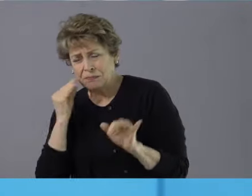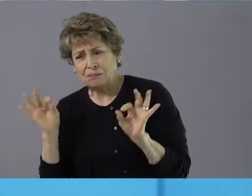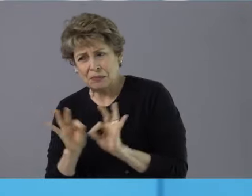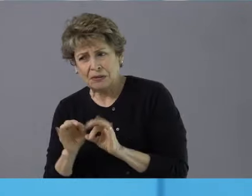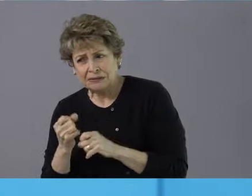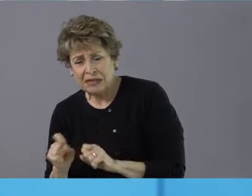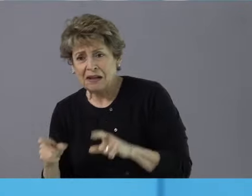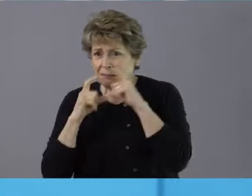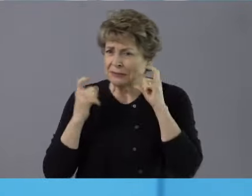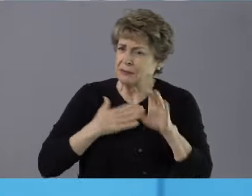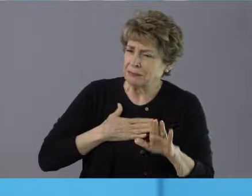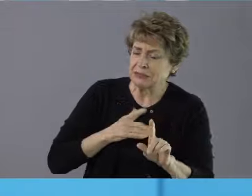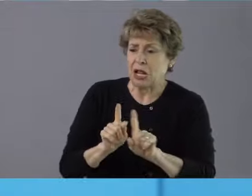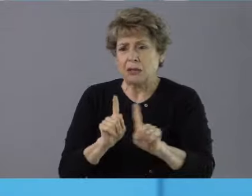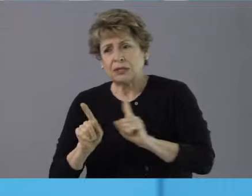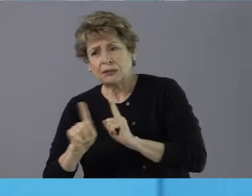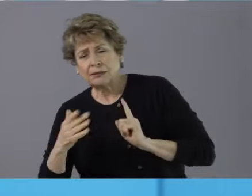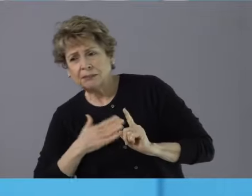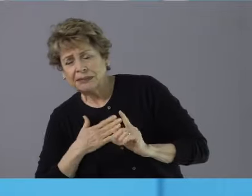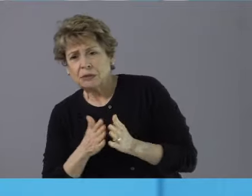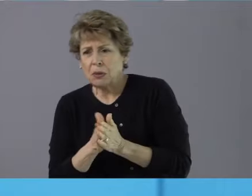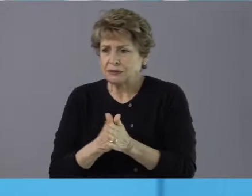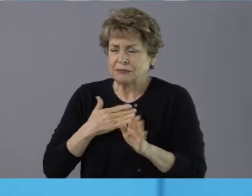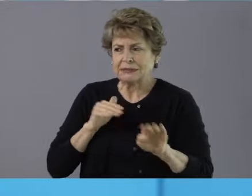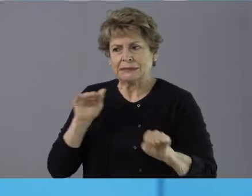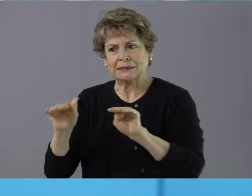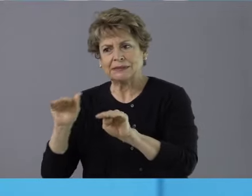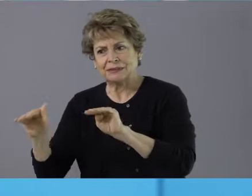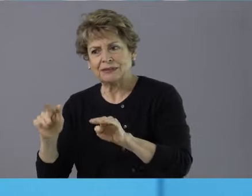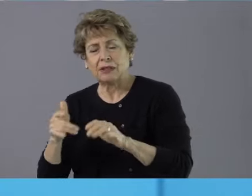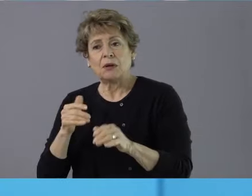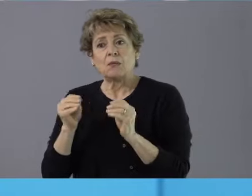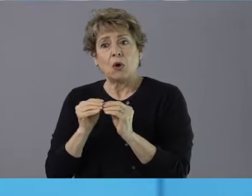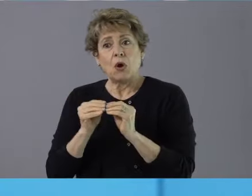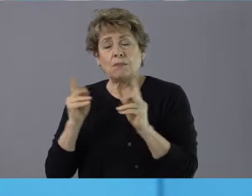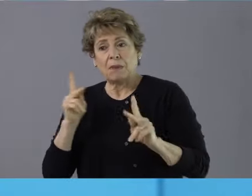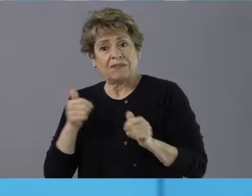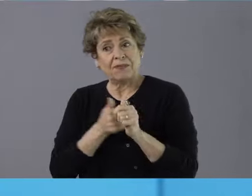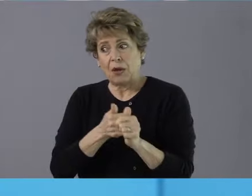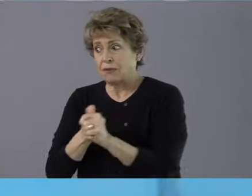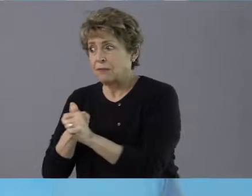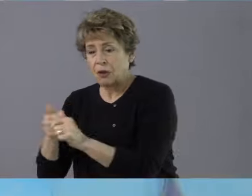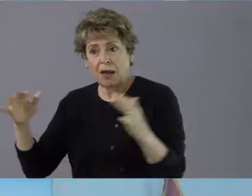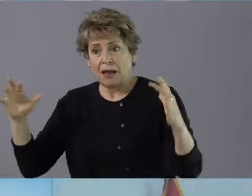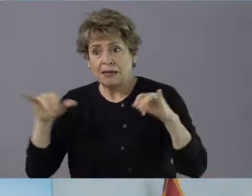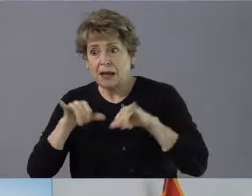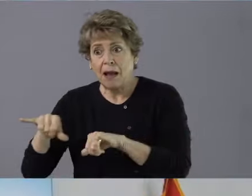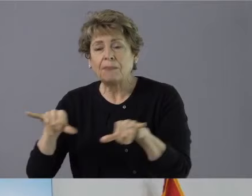better off we will all be. Again, thank you to everyone, especially our healthcare workers.